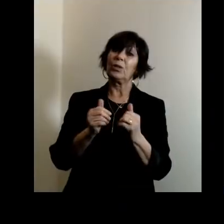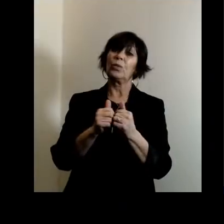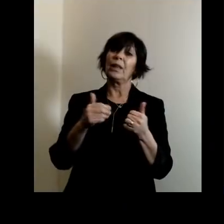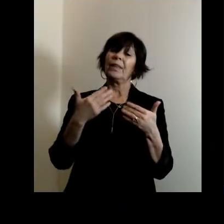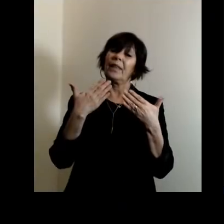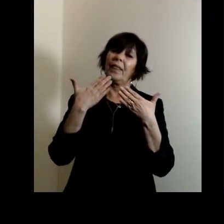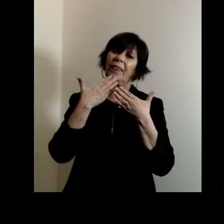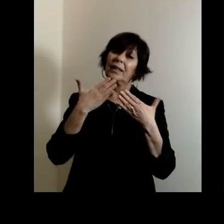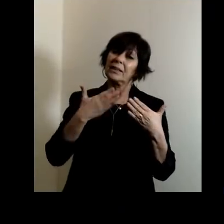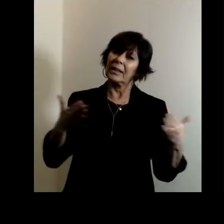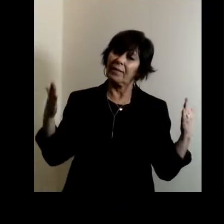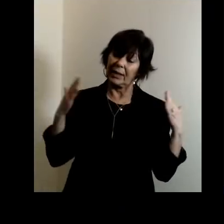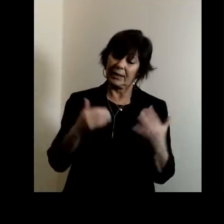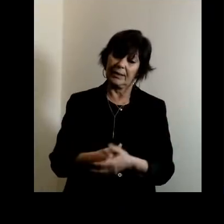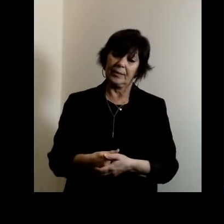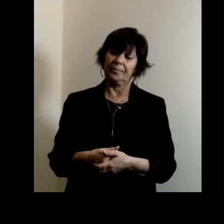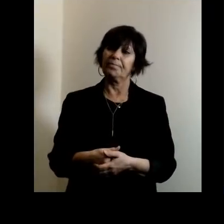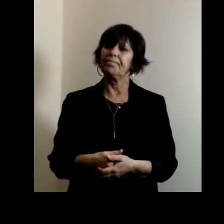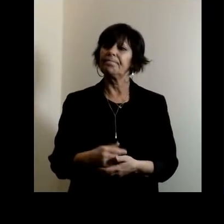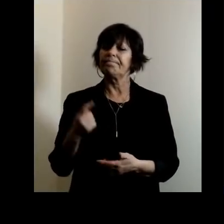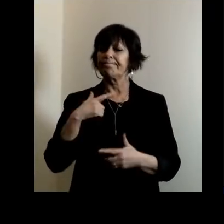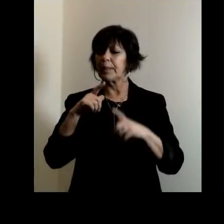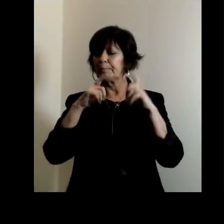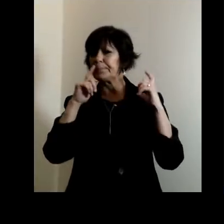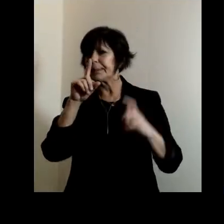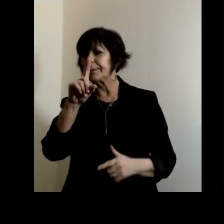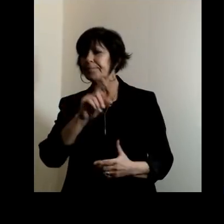Thanksgiving. Where did I put my mask?